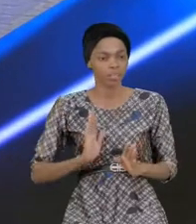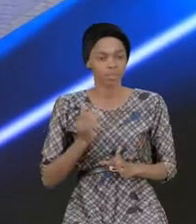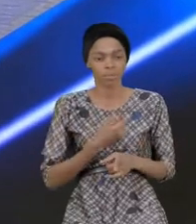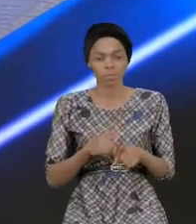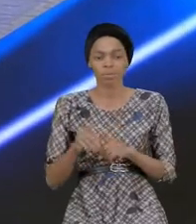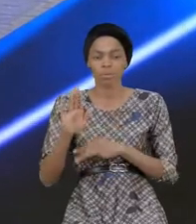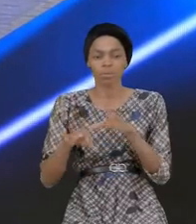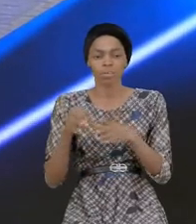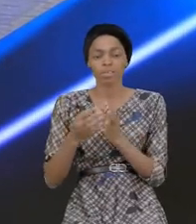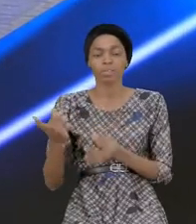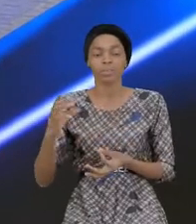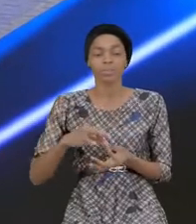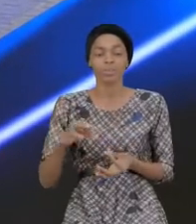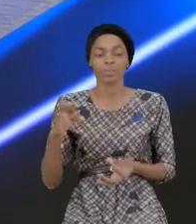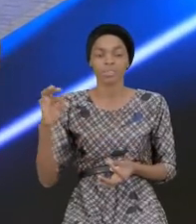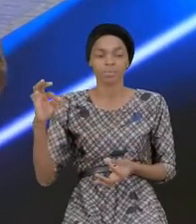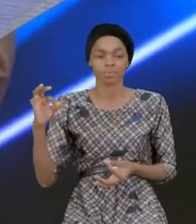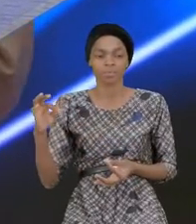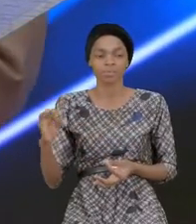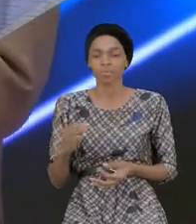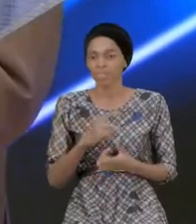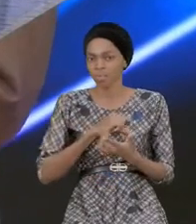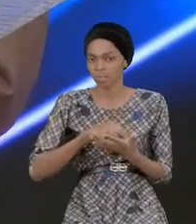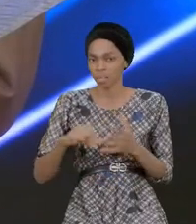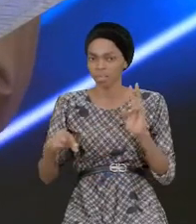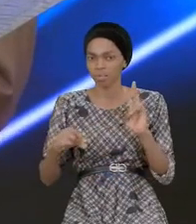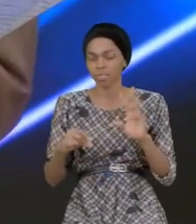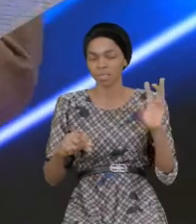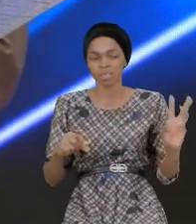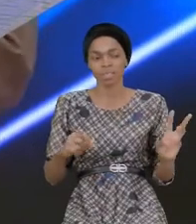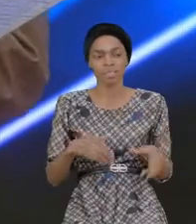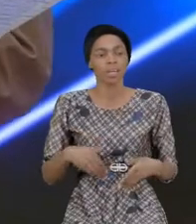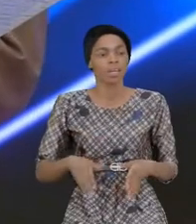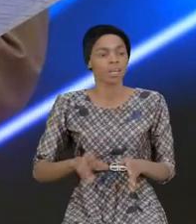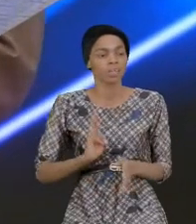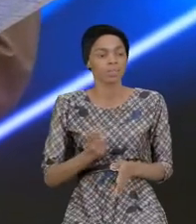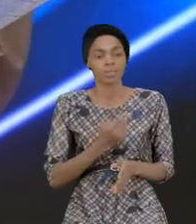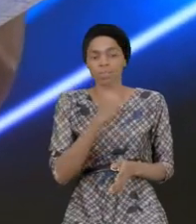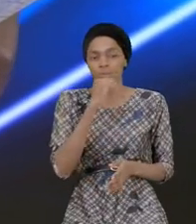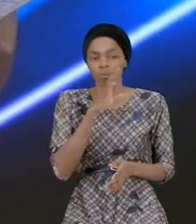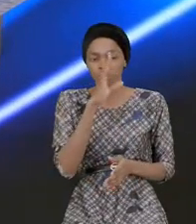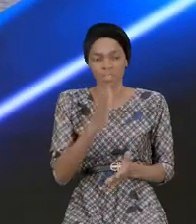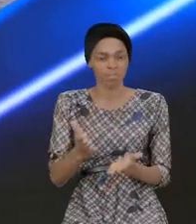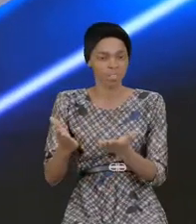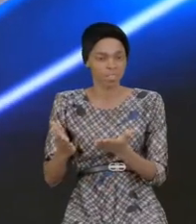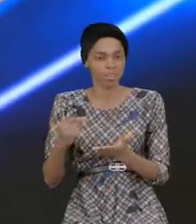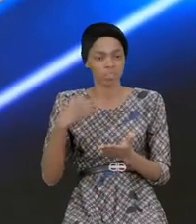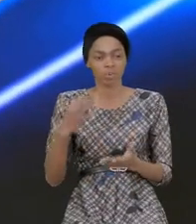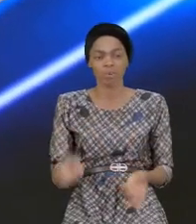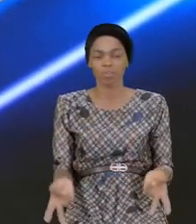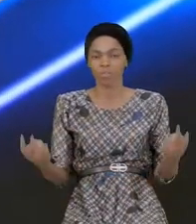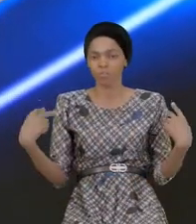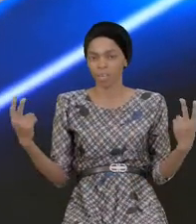also walk in the Spirit. And then in verse 26 it says, let us not be desirous